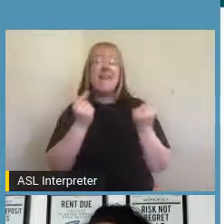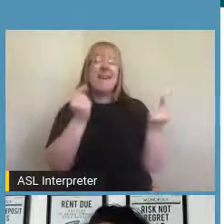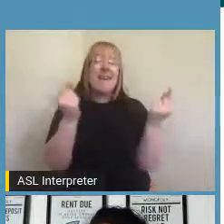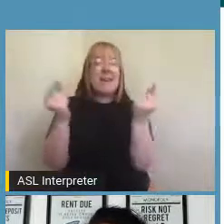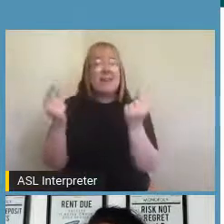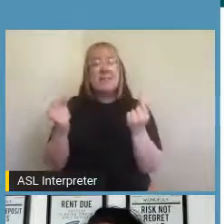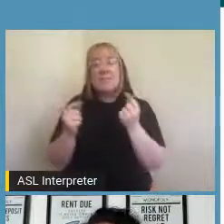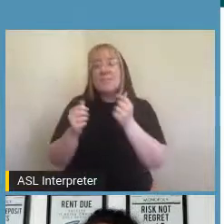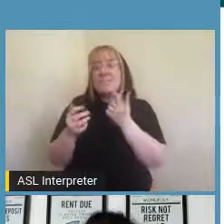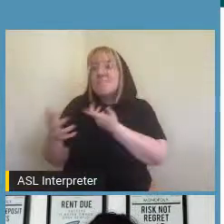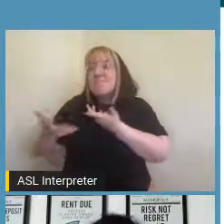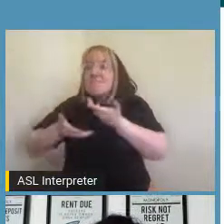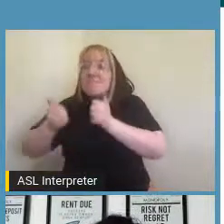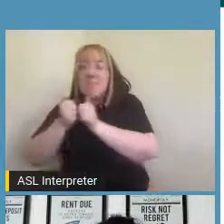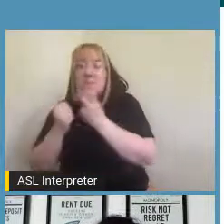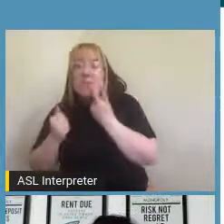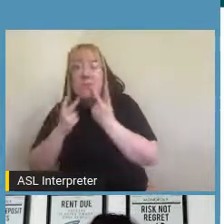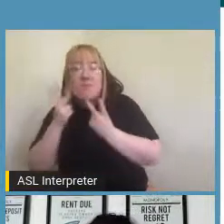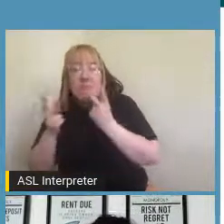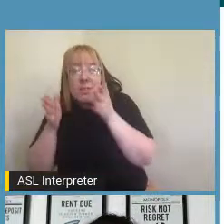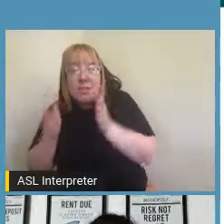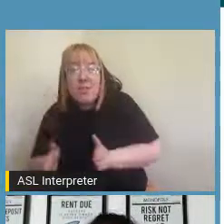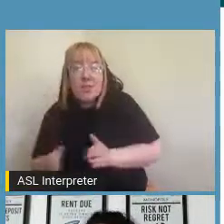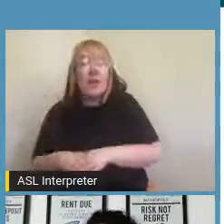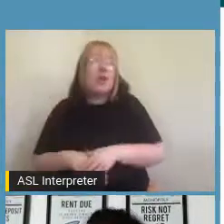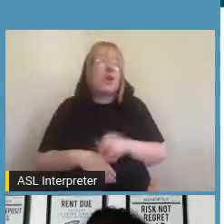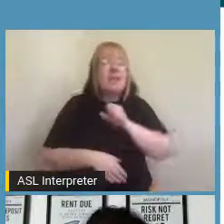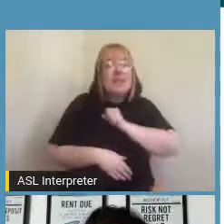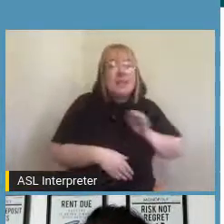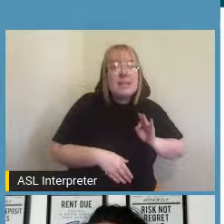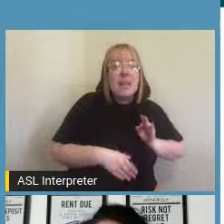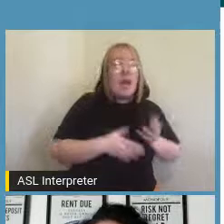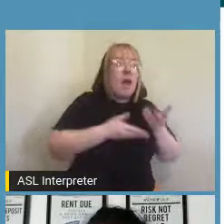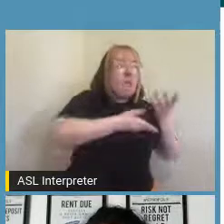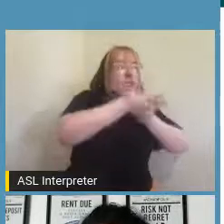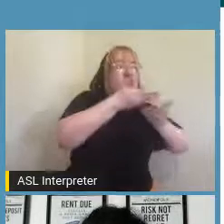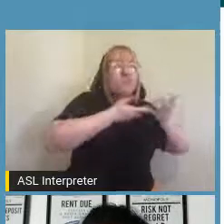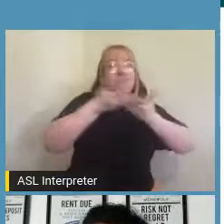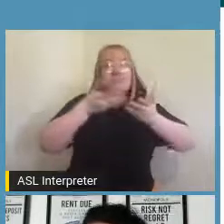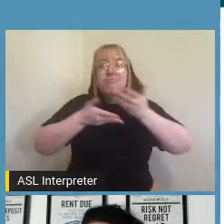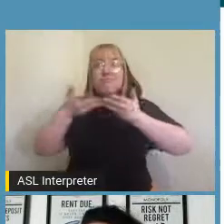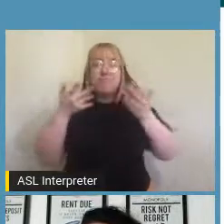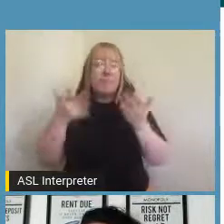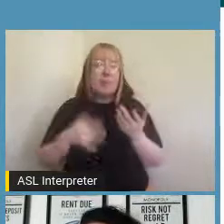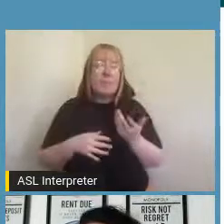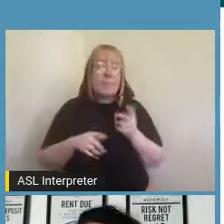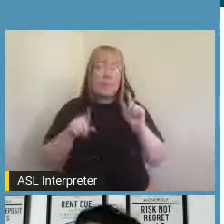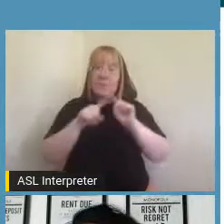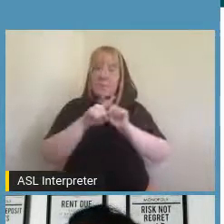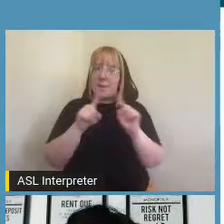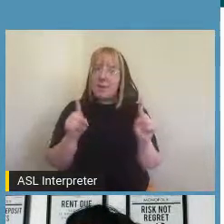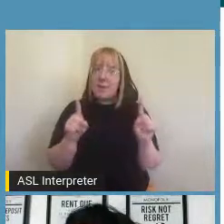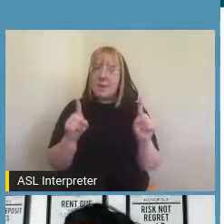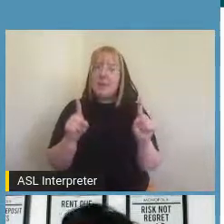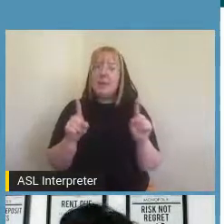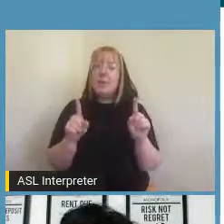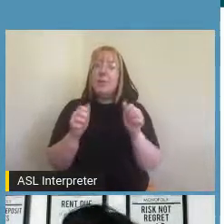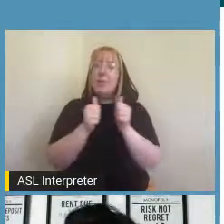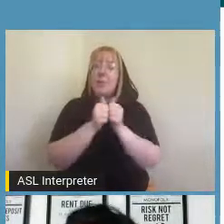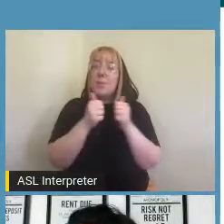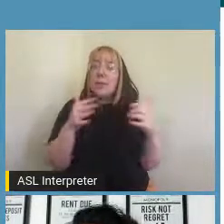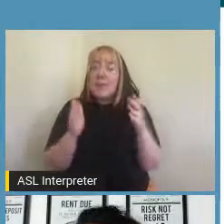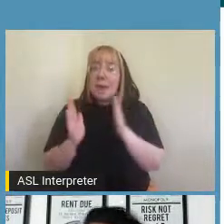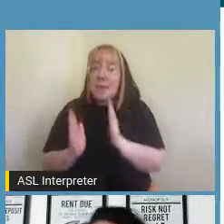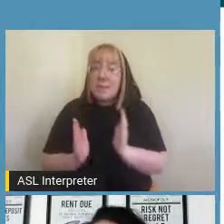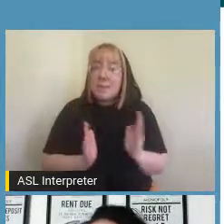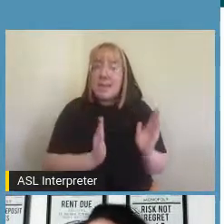visitors or your staff, right? It really is a fun time. That all being said, without planning,